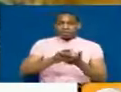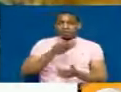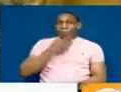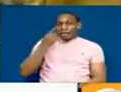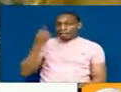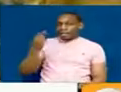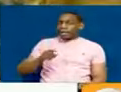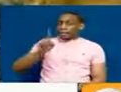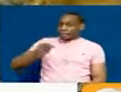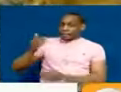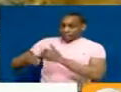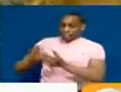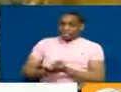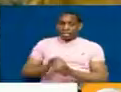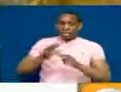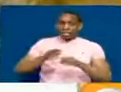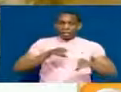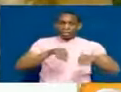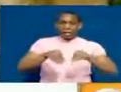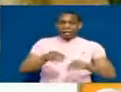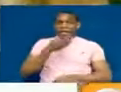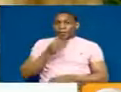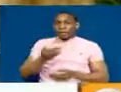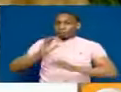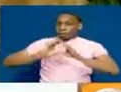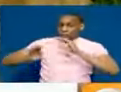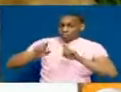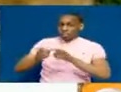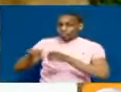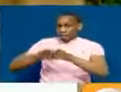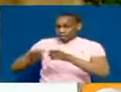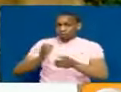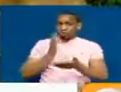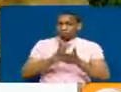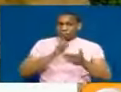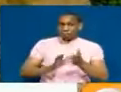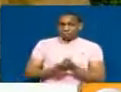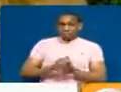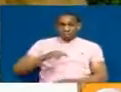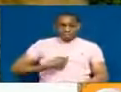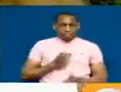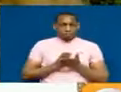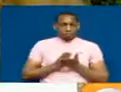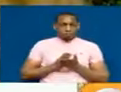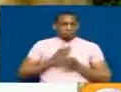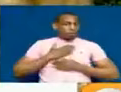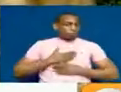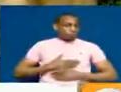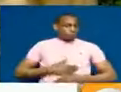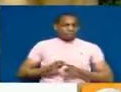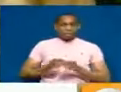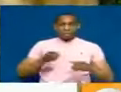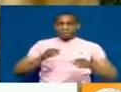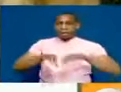this man here. They call him a hyena man. He's able to communicate with them, control them to ensure that I remain calm with this